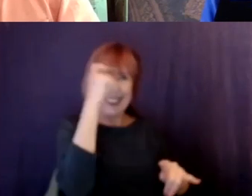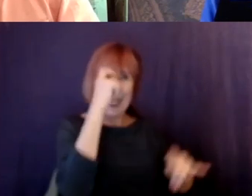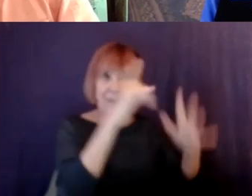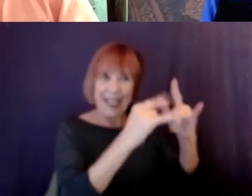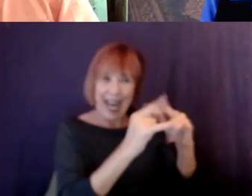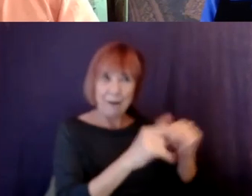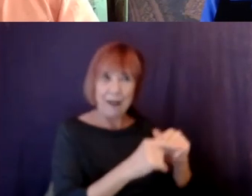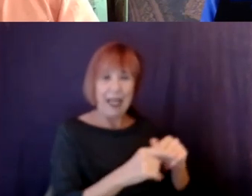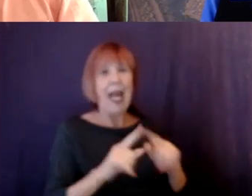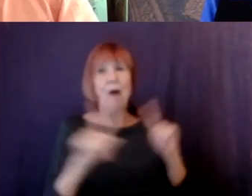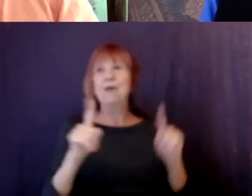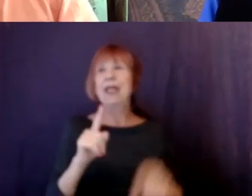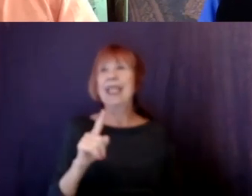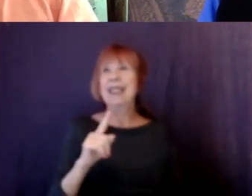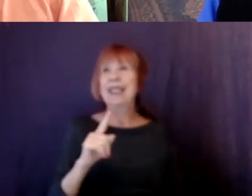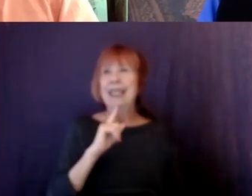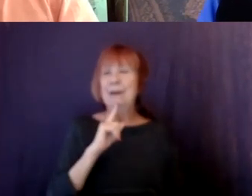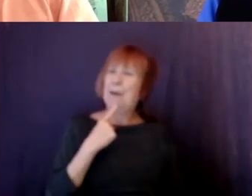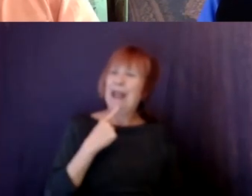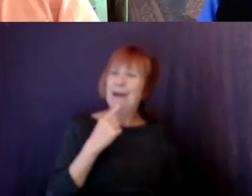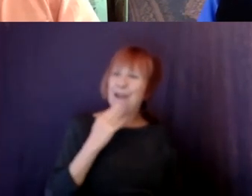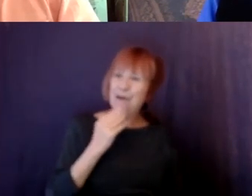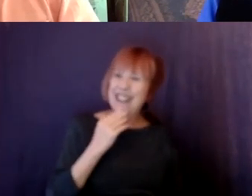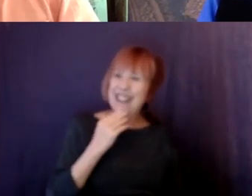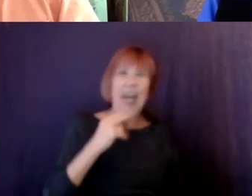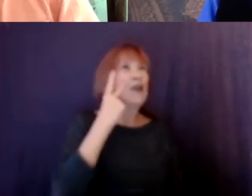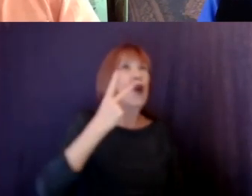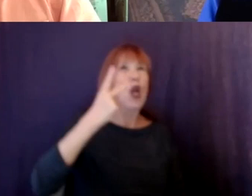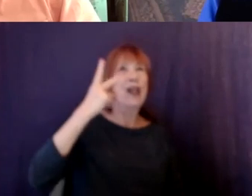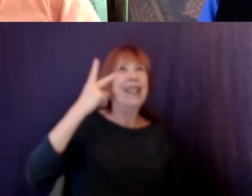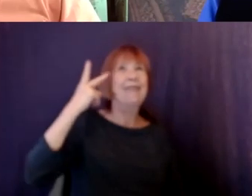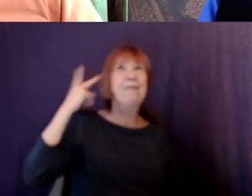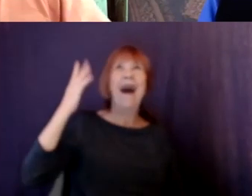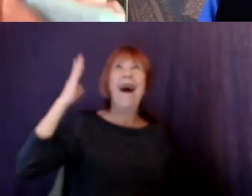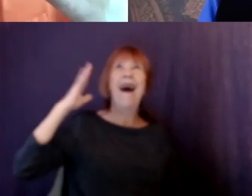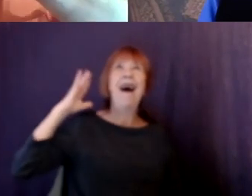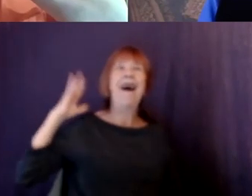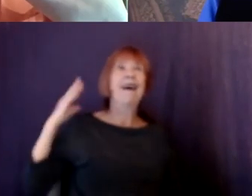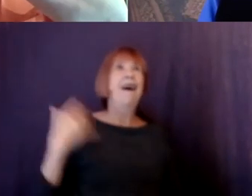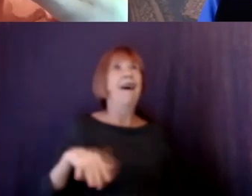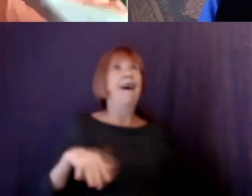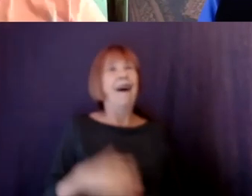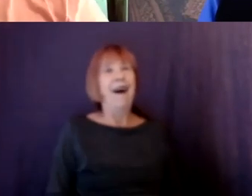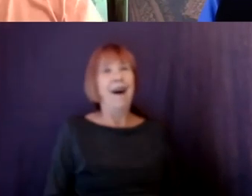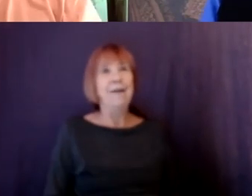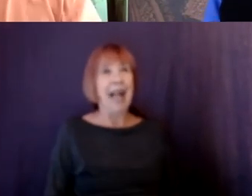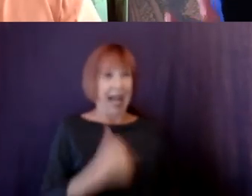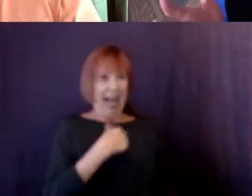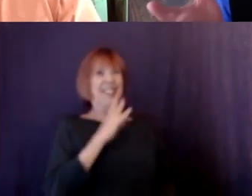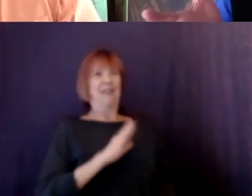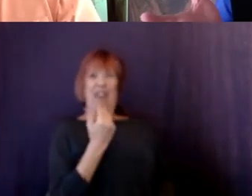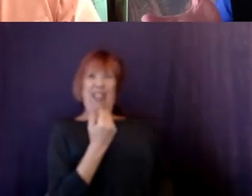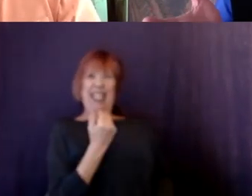really bittersweet. I mean, just, you know, you're looking back at time and, oh my God, there I am at 15. And